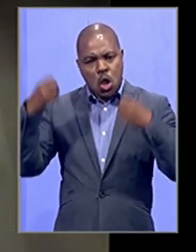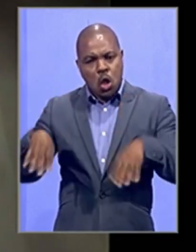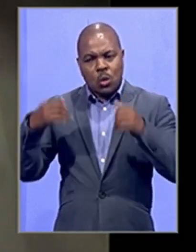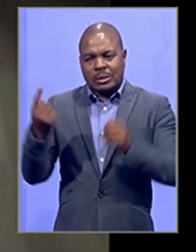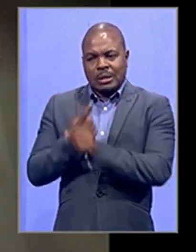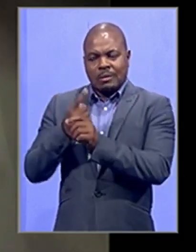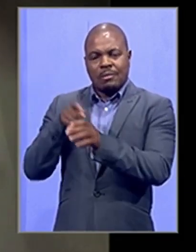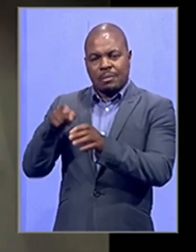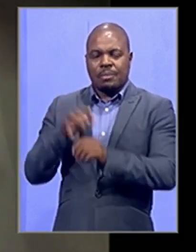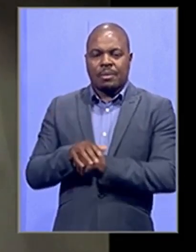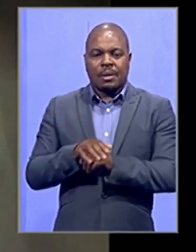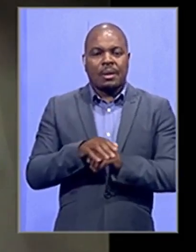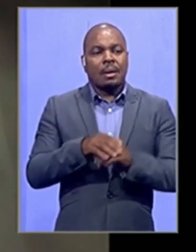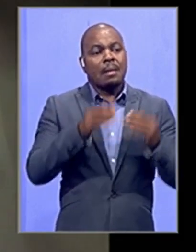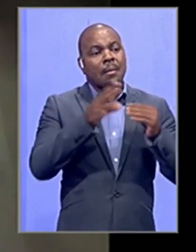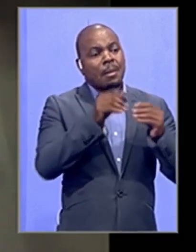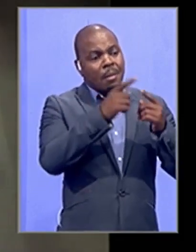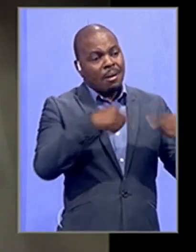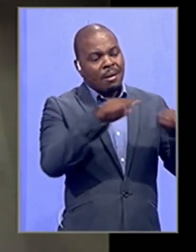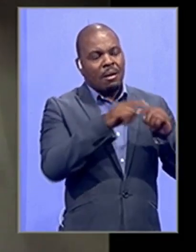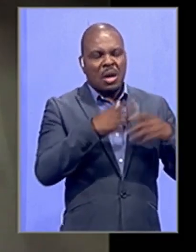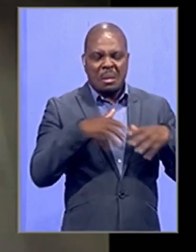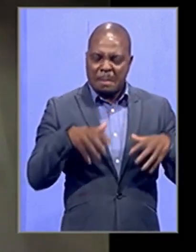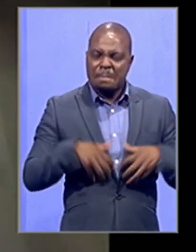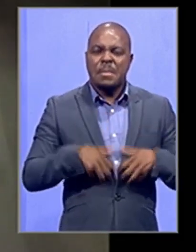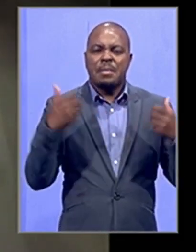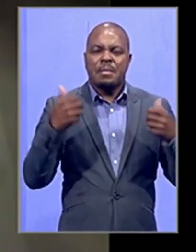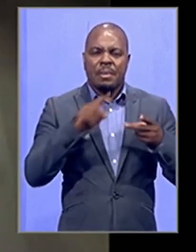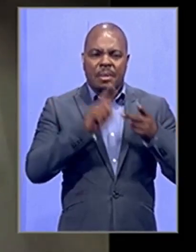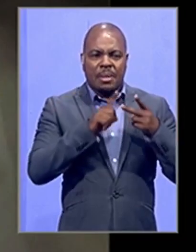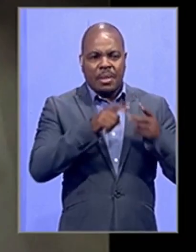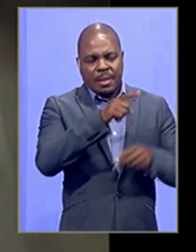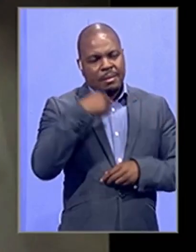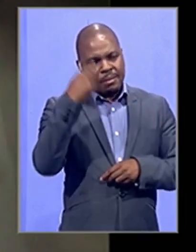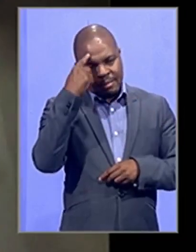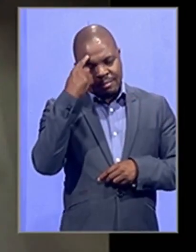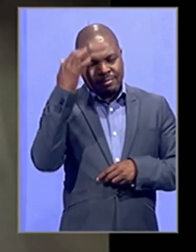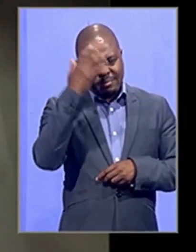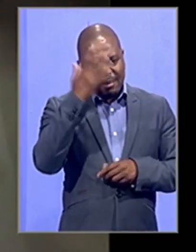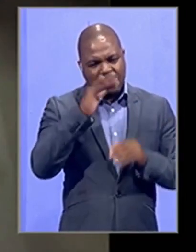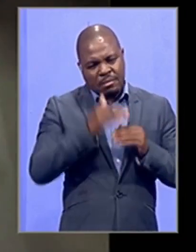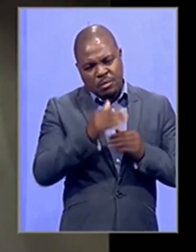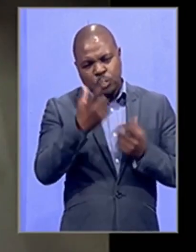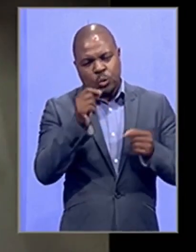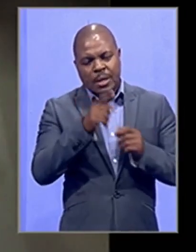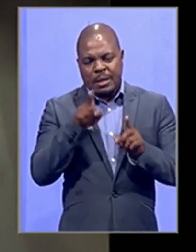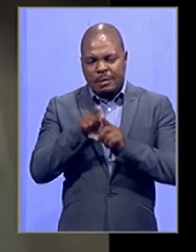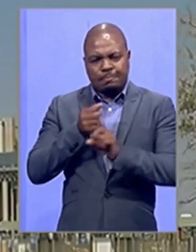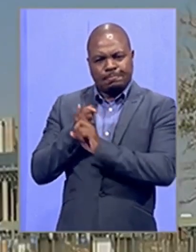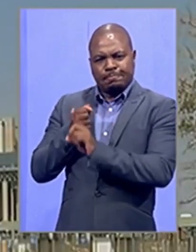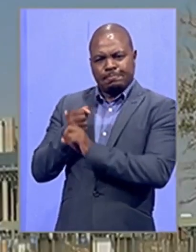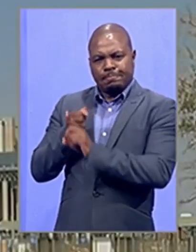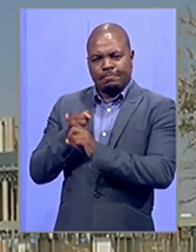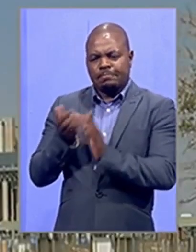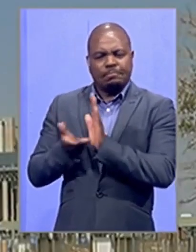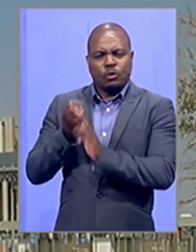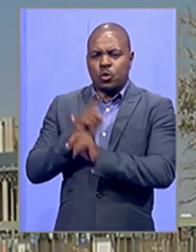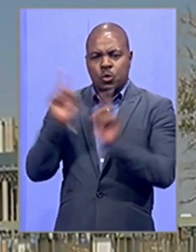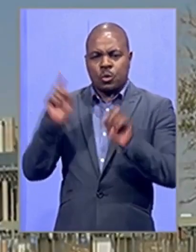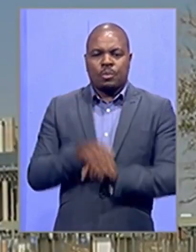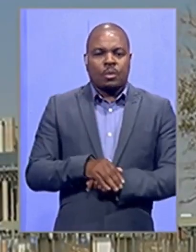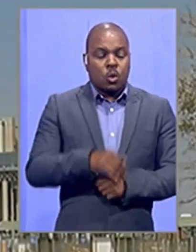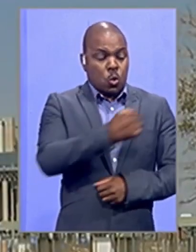Eskom. So the membership is outraged. They are obviously considering their options and they are pushing back on the increase. Mokgatlo wa